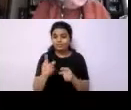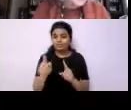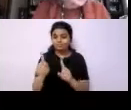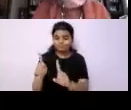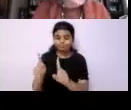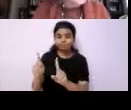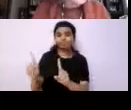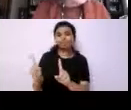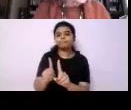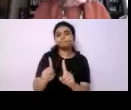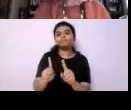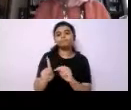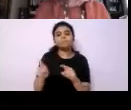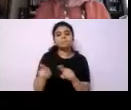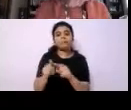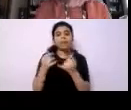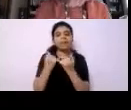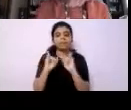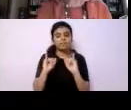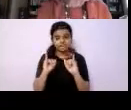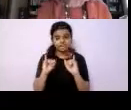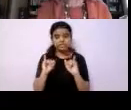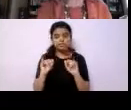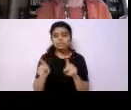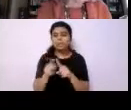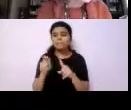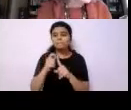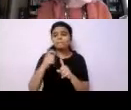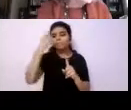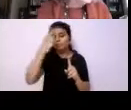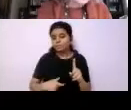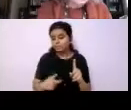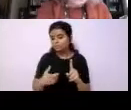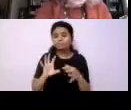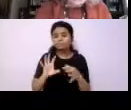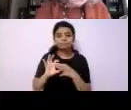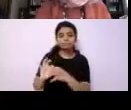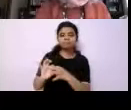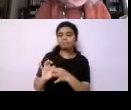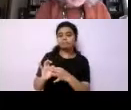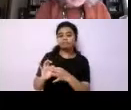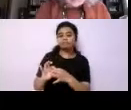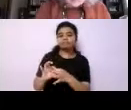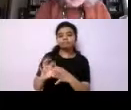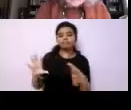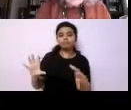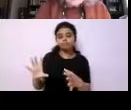of independence, the personal attendant must become invisible.